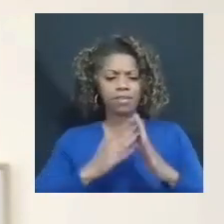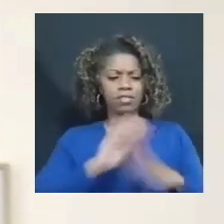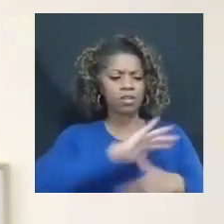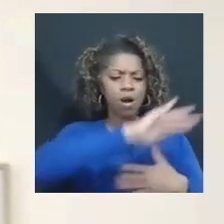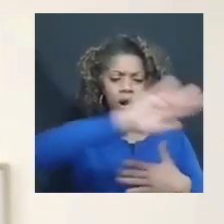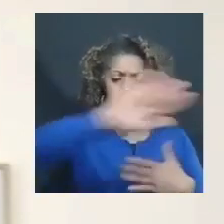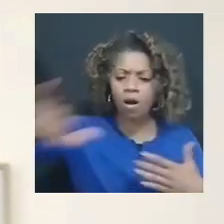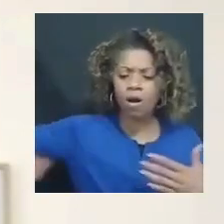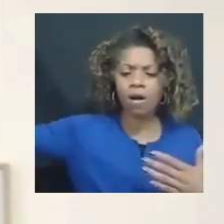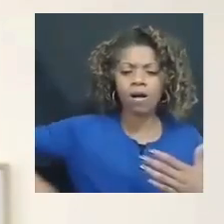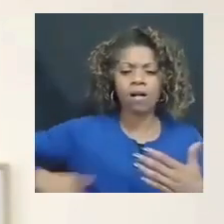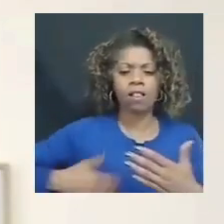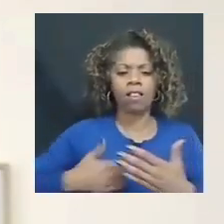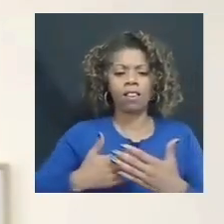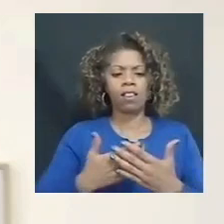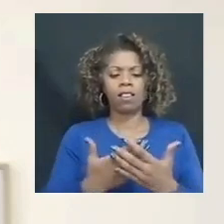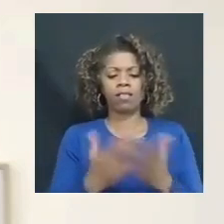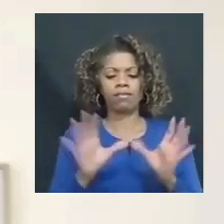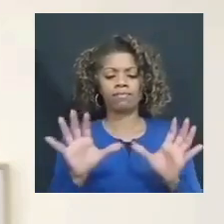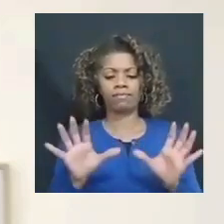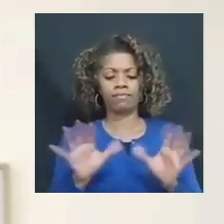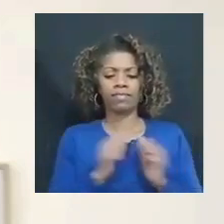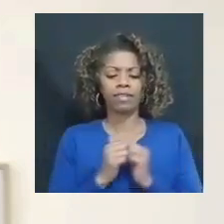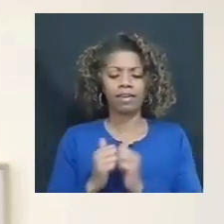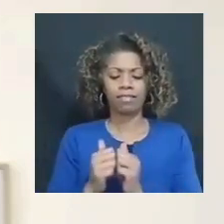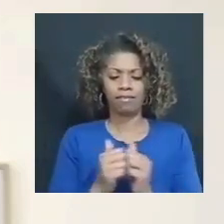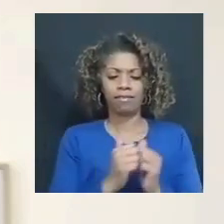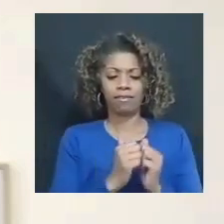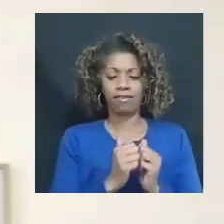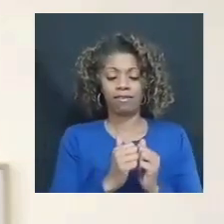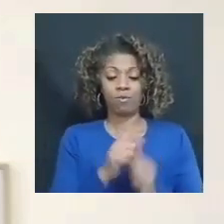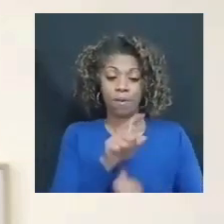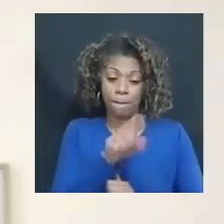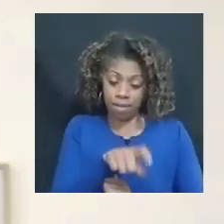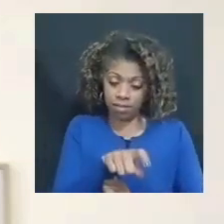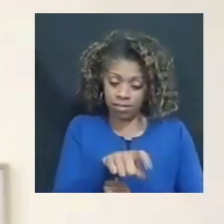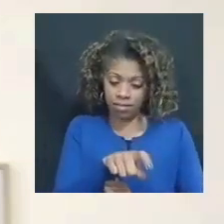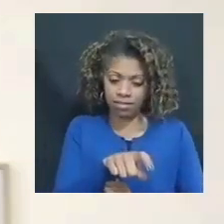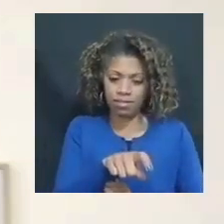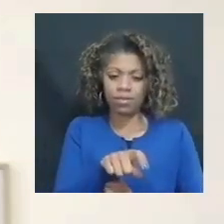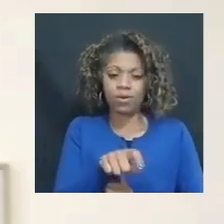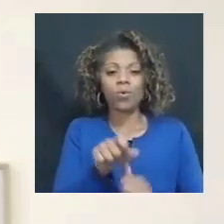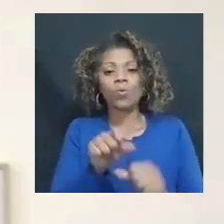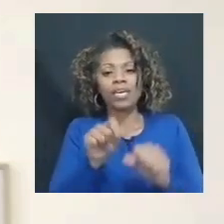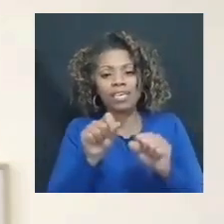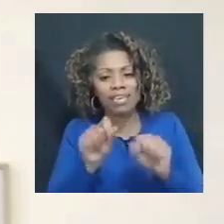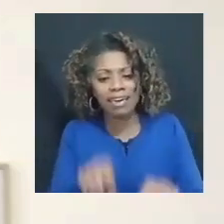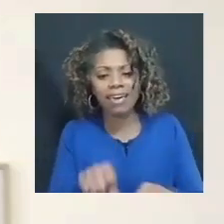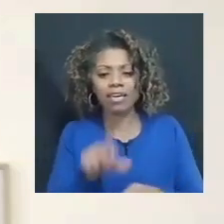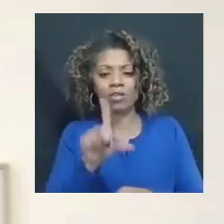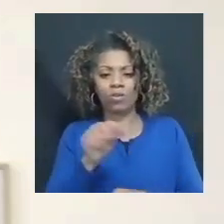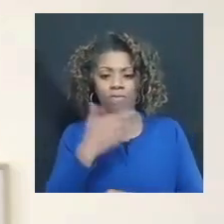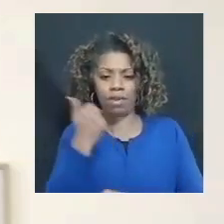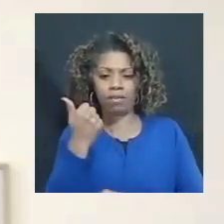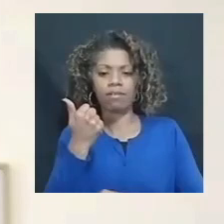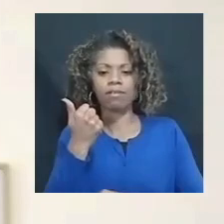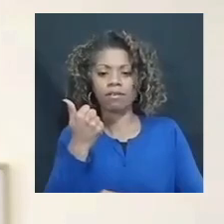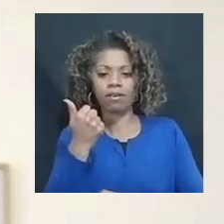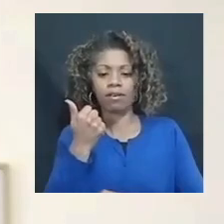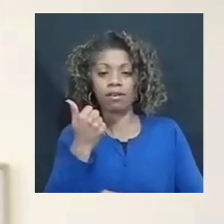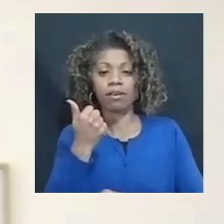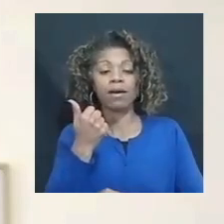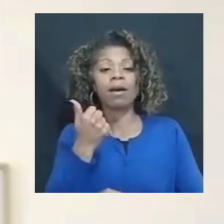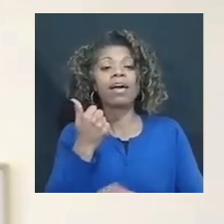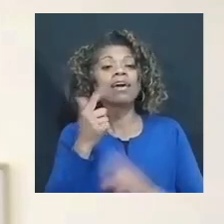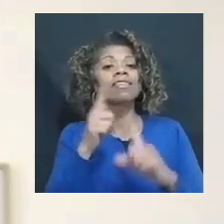to communicate that we must, that we can, and that we will do better. At that same time, we've seen foundations and